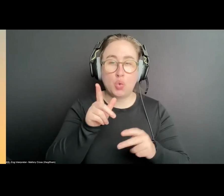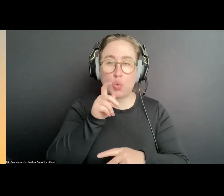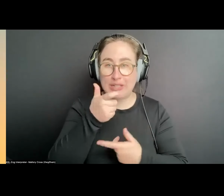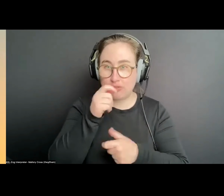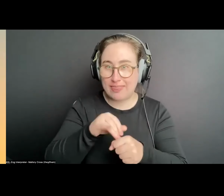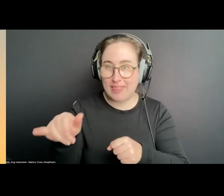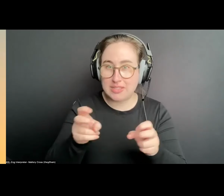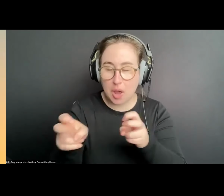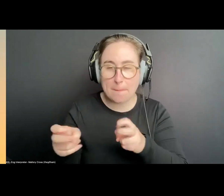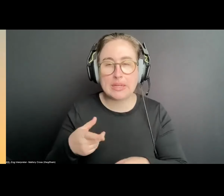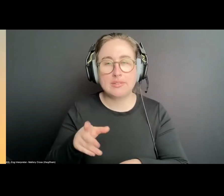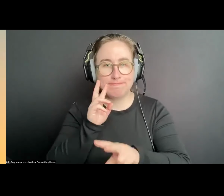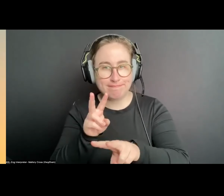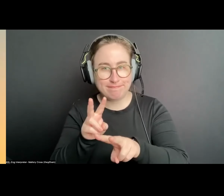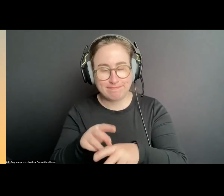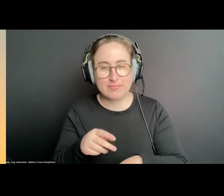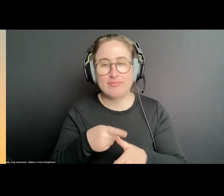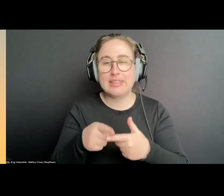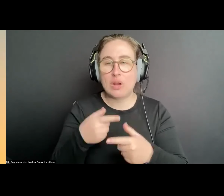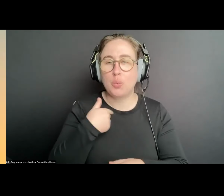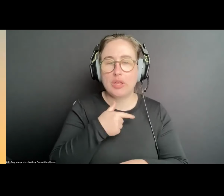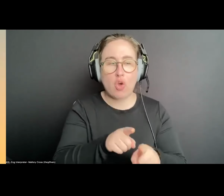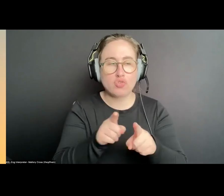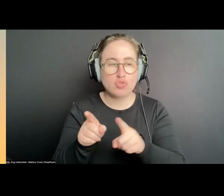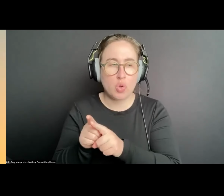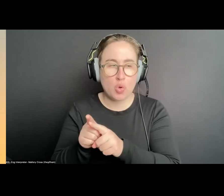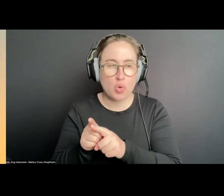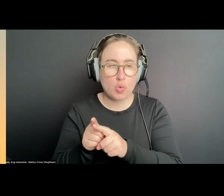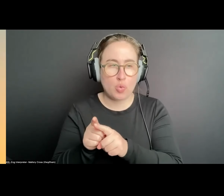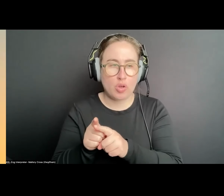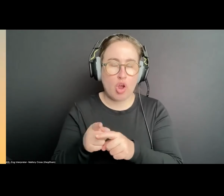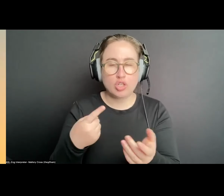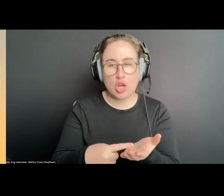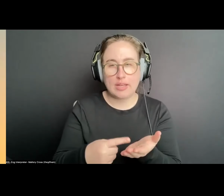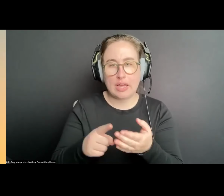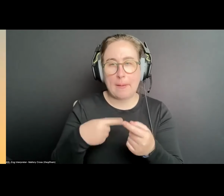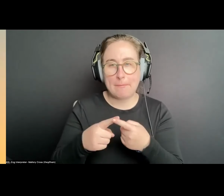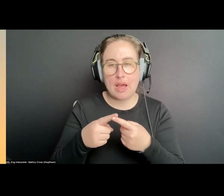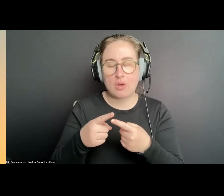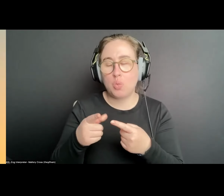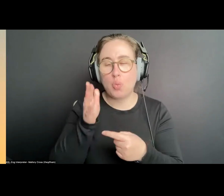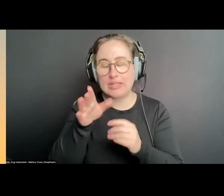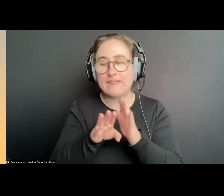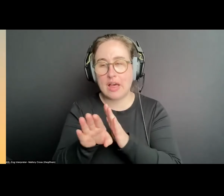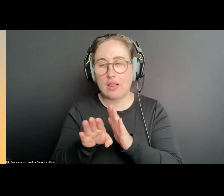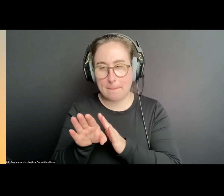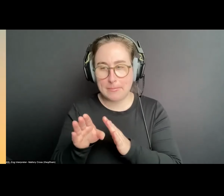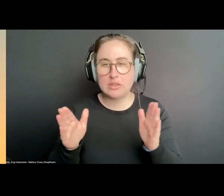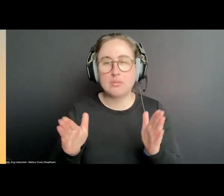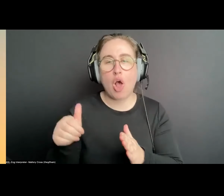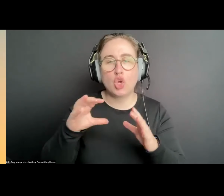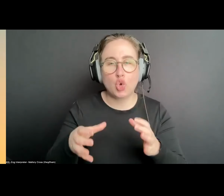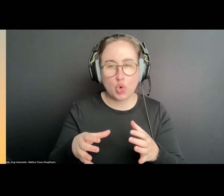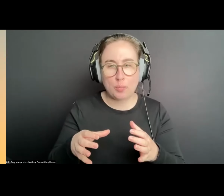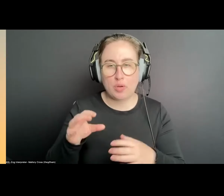please stay tuned. And then we're also going to be talking about developing kind of a smaller group